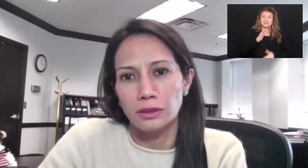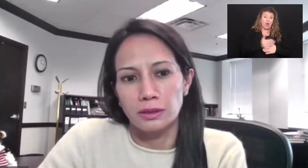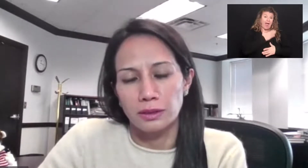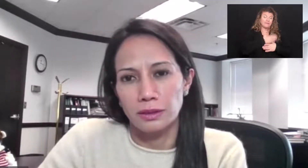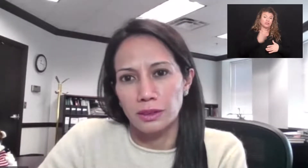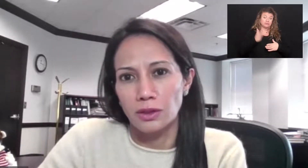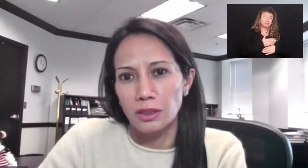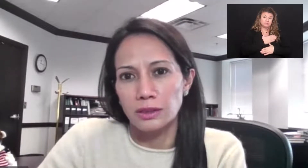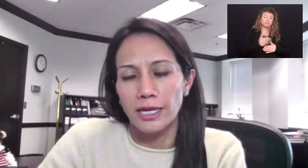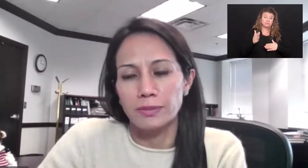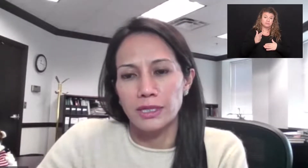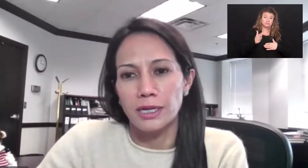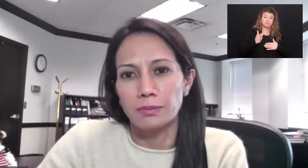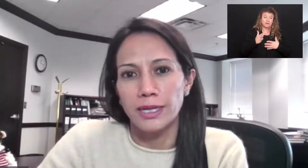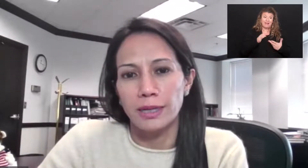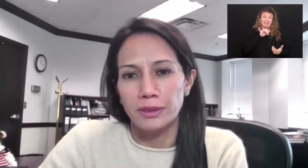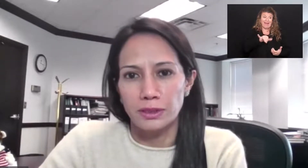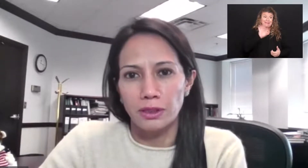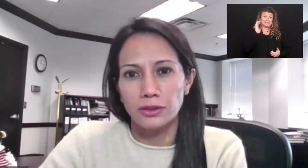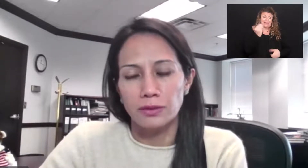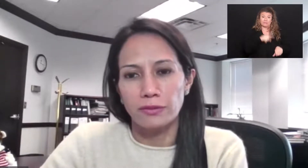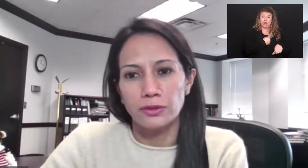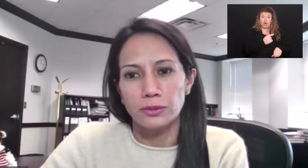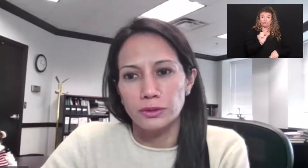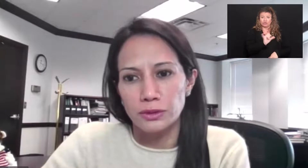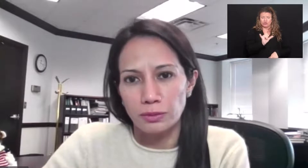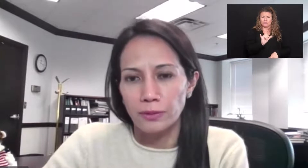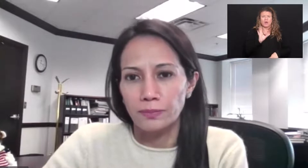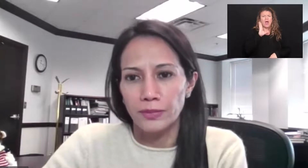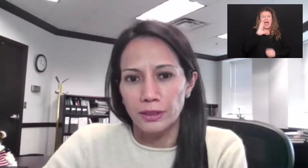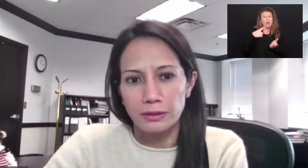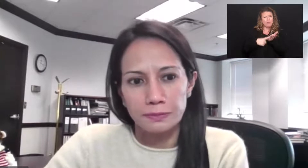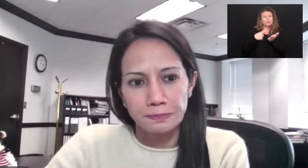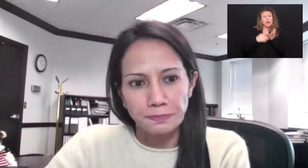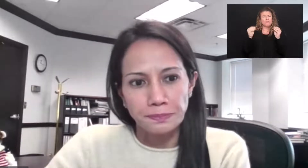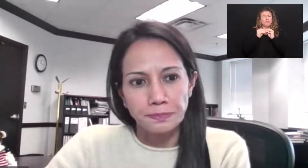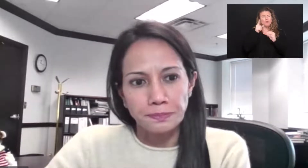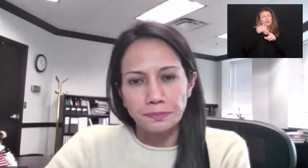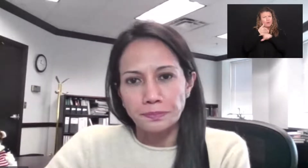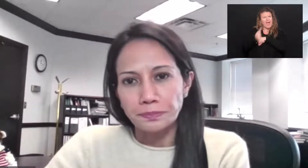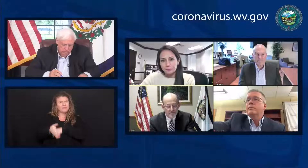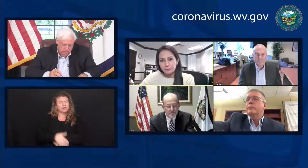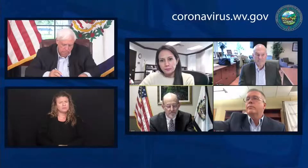a long lab time, but happy to talk to you afterwards as well. Thanks.